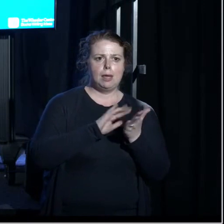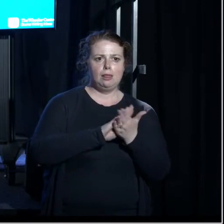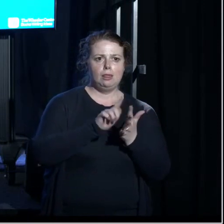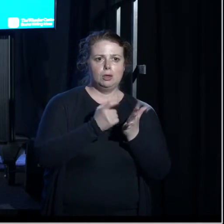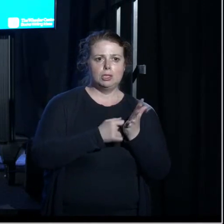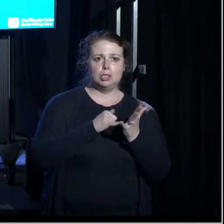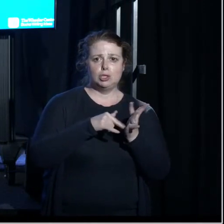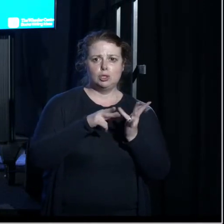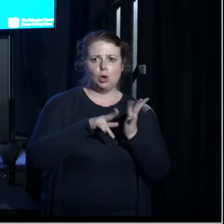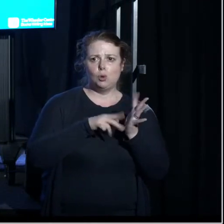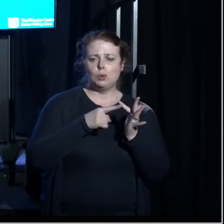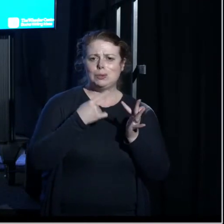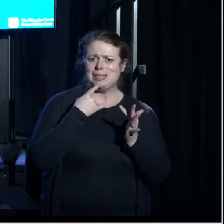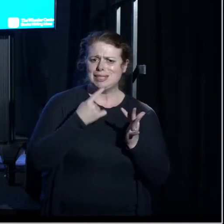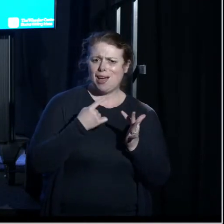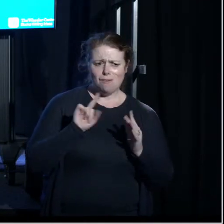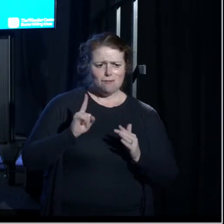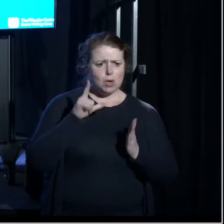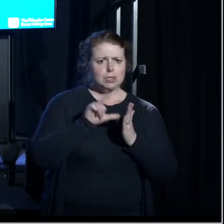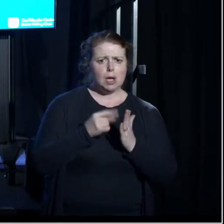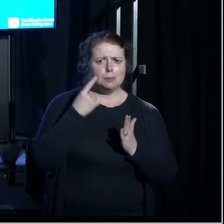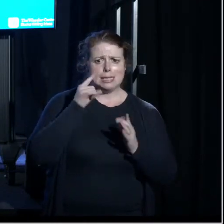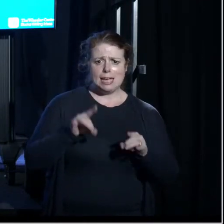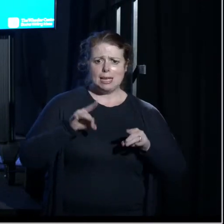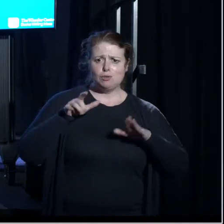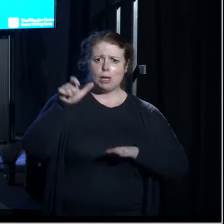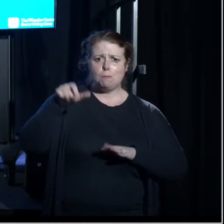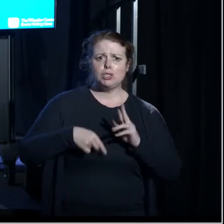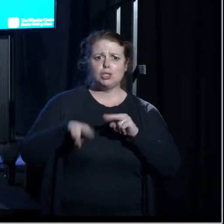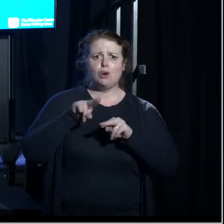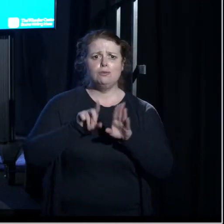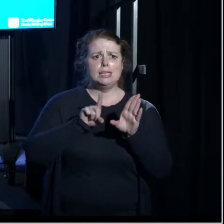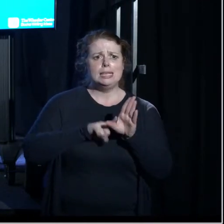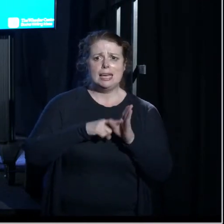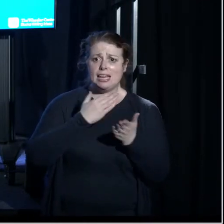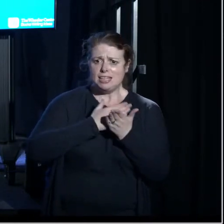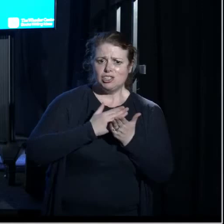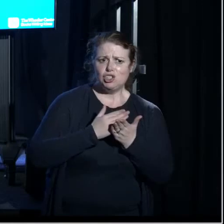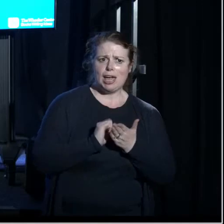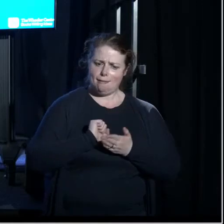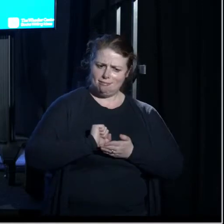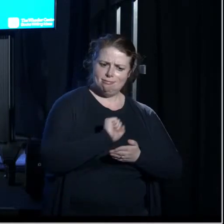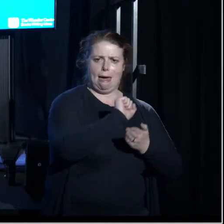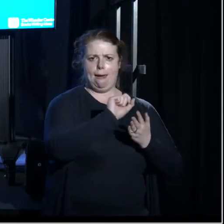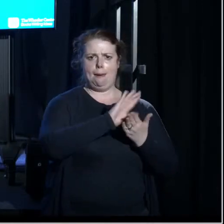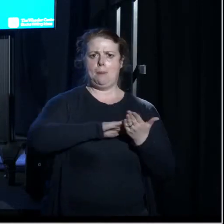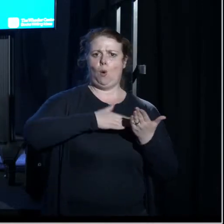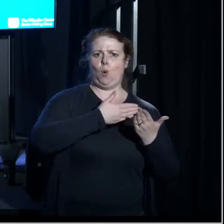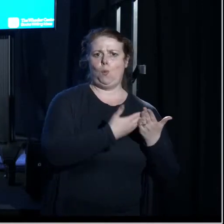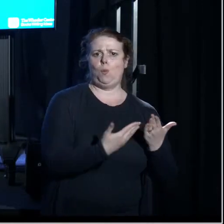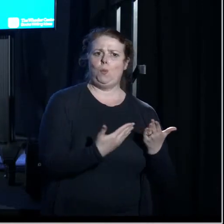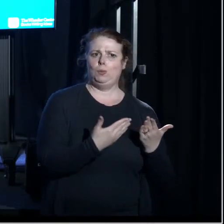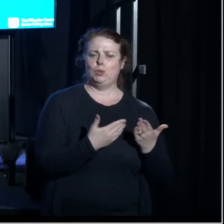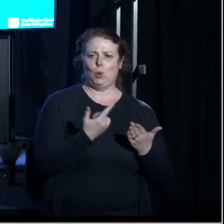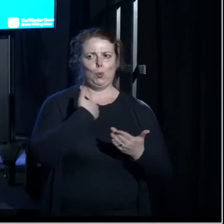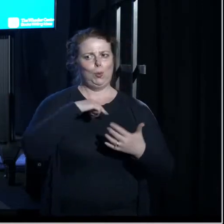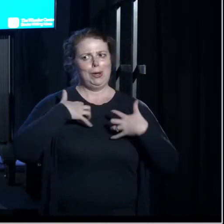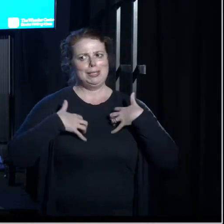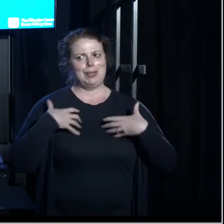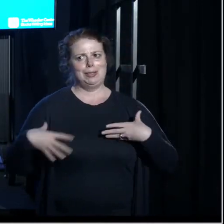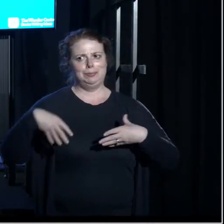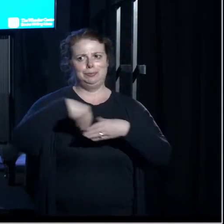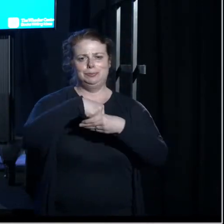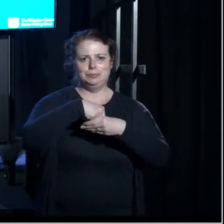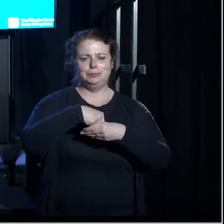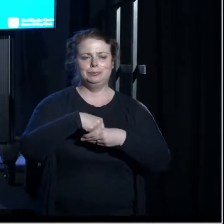Year share their own poetry. So we're really excited that she's one of our poetry ambassadors for Poetry Month this year. And then